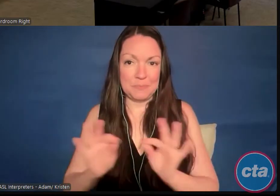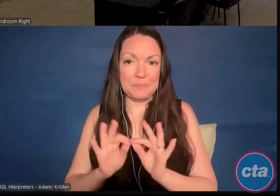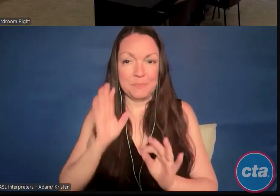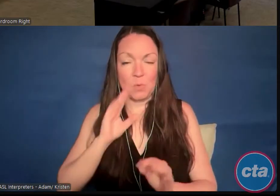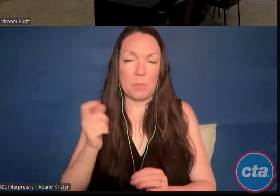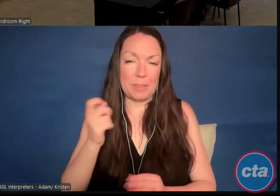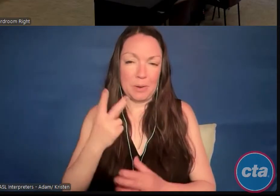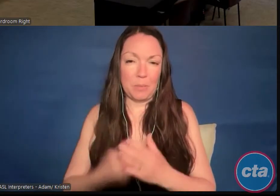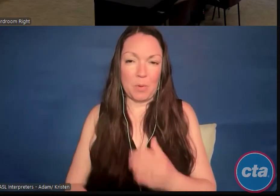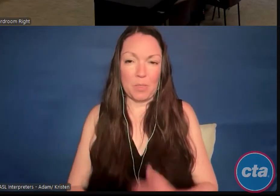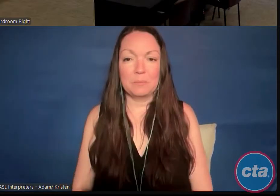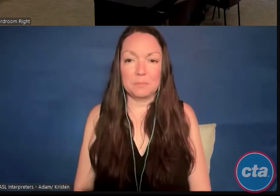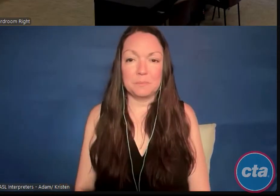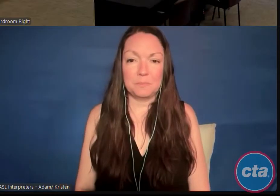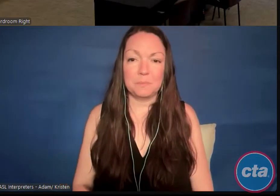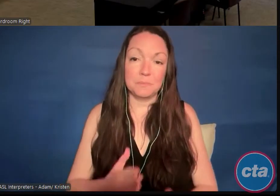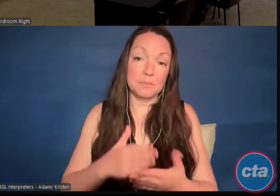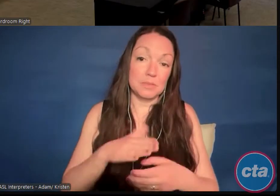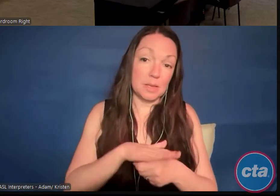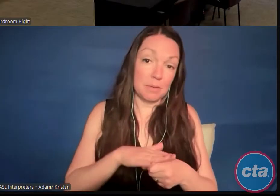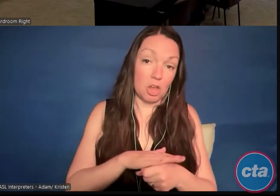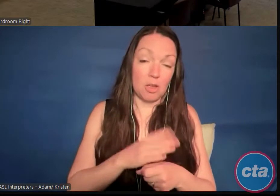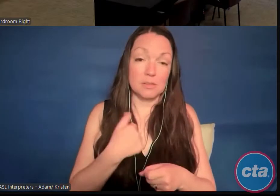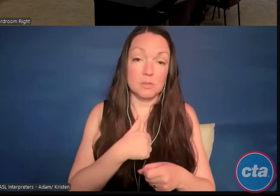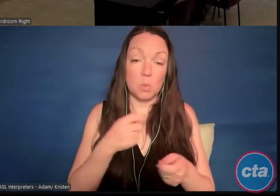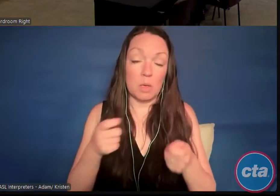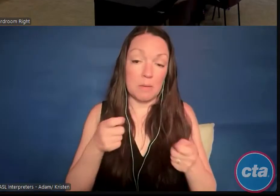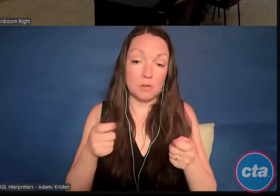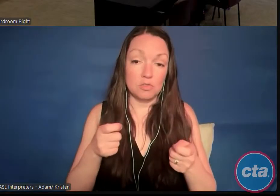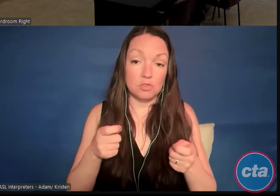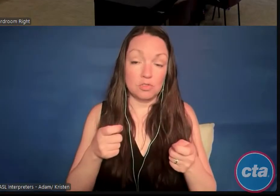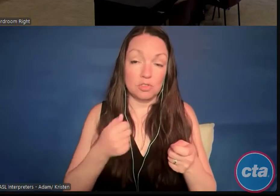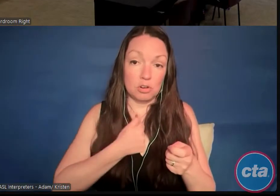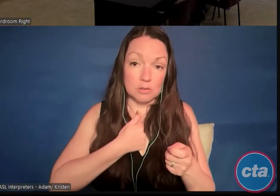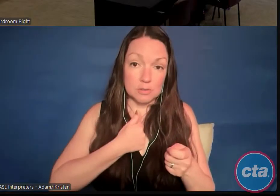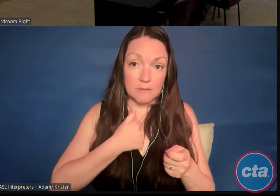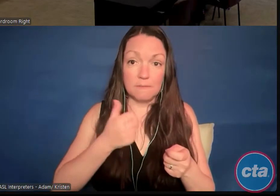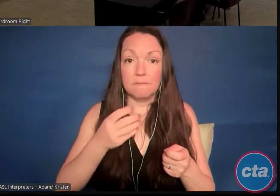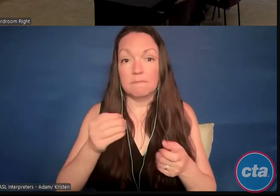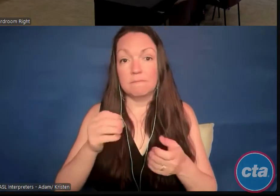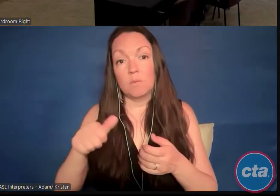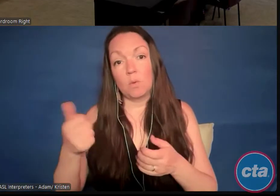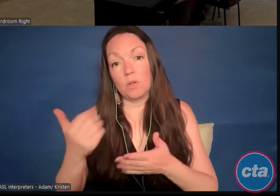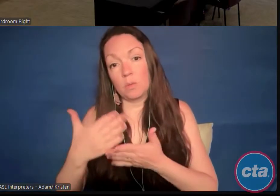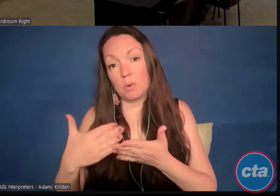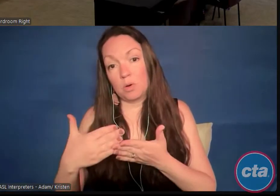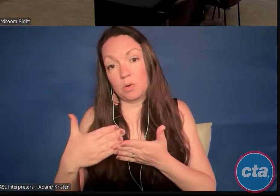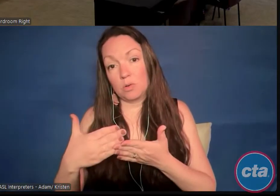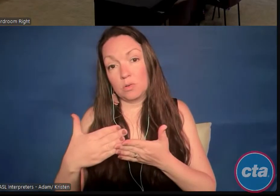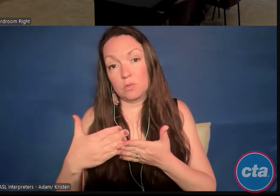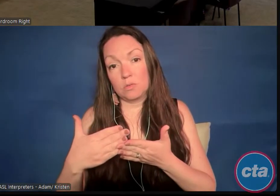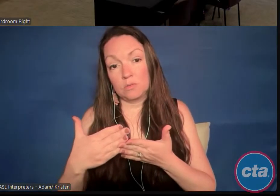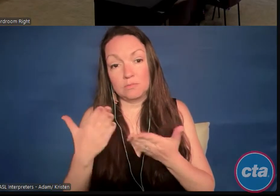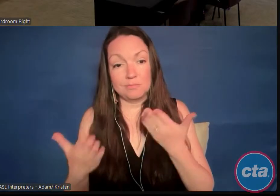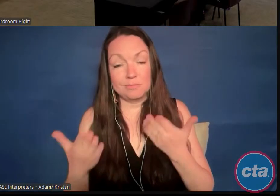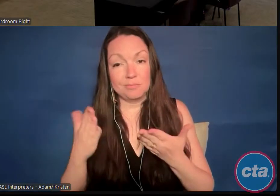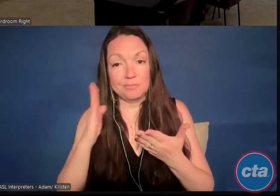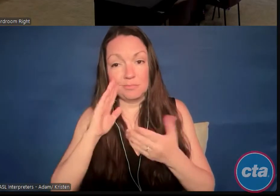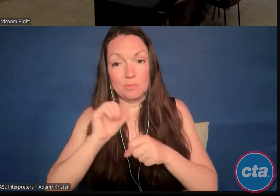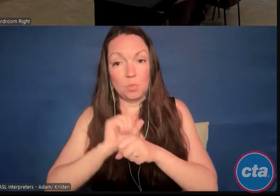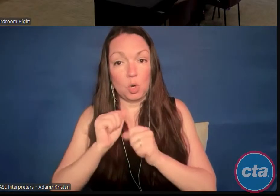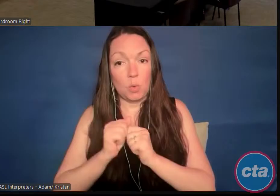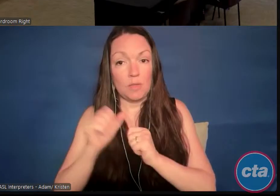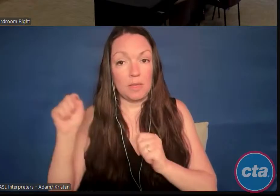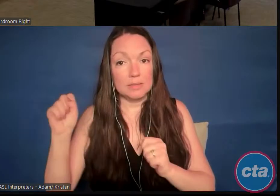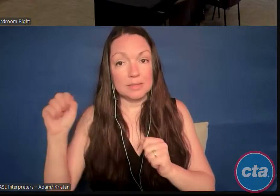right? I think there'll be areas that we just solely manage outright. Then there'll be other aspects of it that we'll probably work with an SSA or a